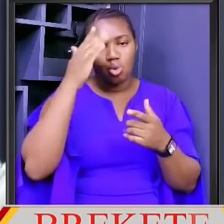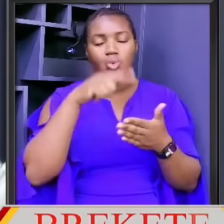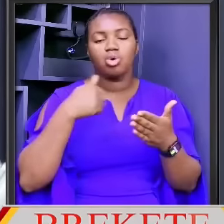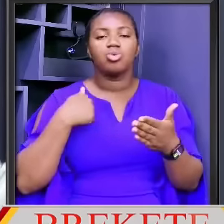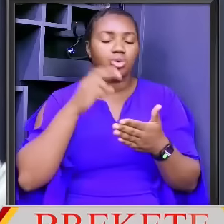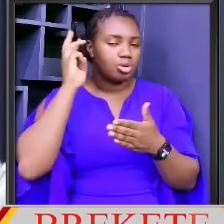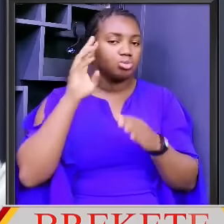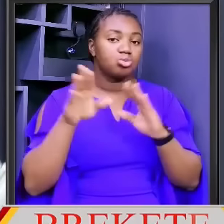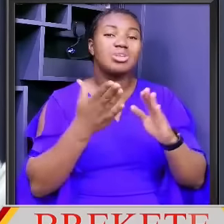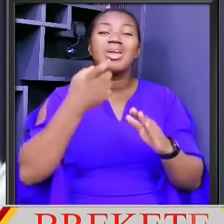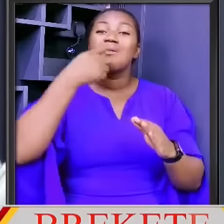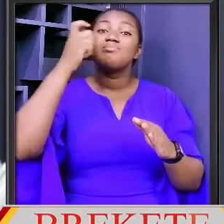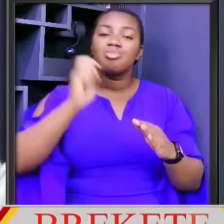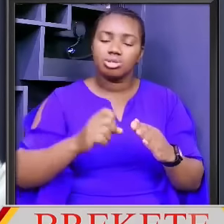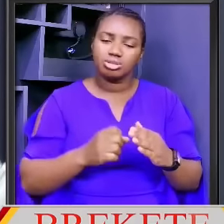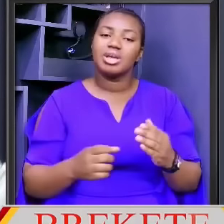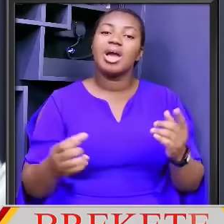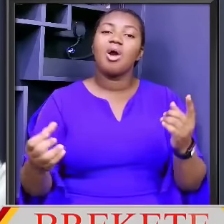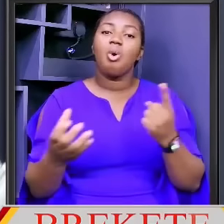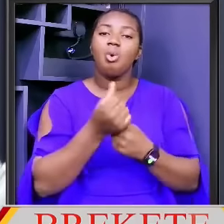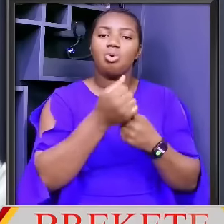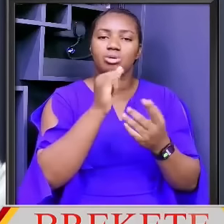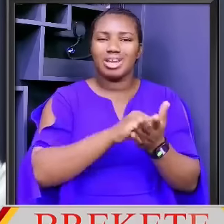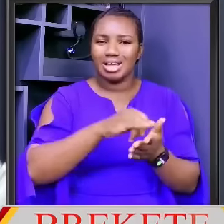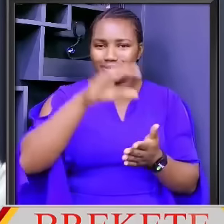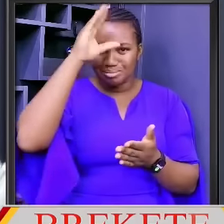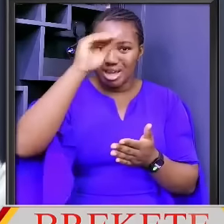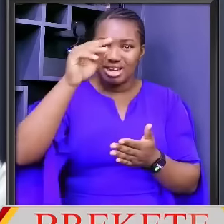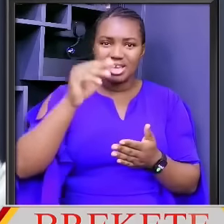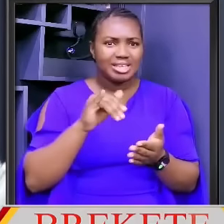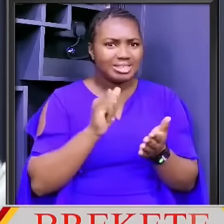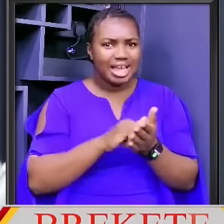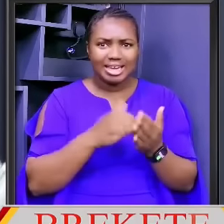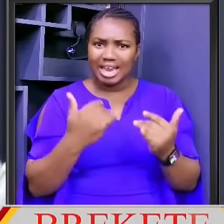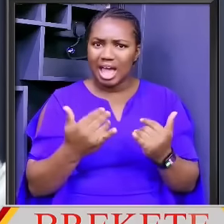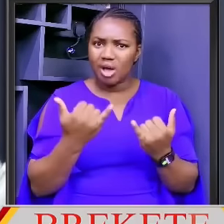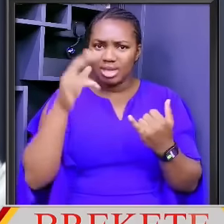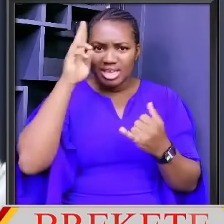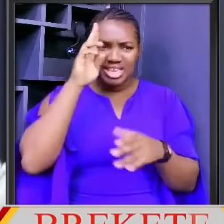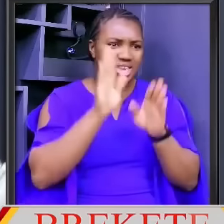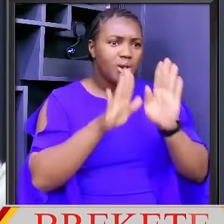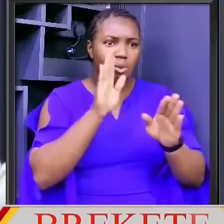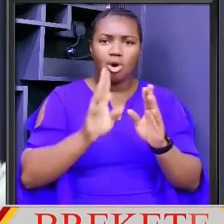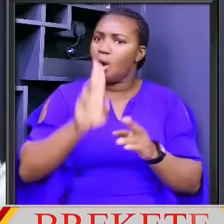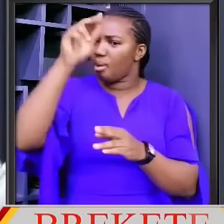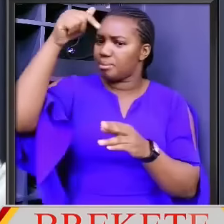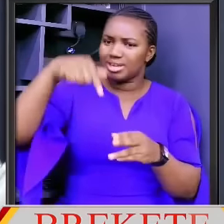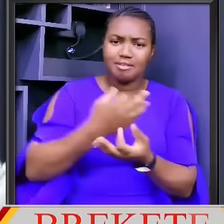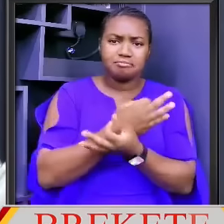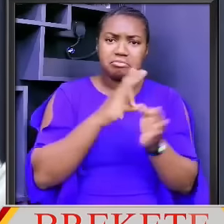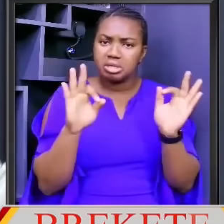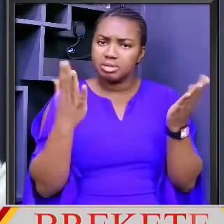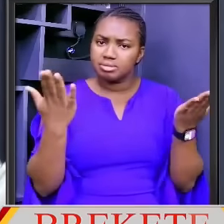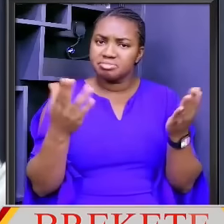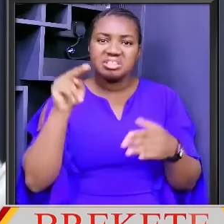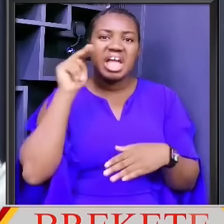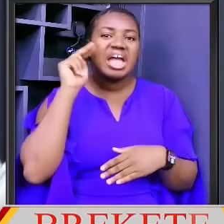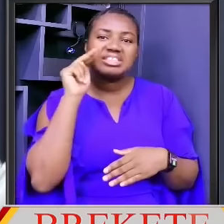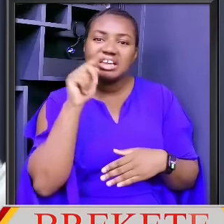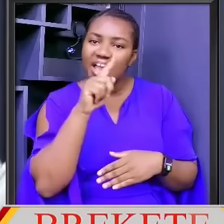must rearrest that man they say it, they work out up and down normal freely